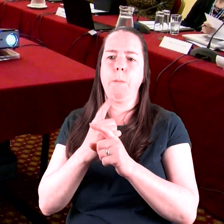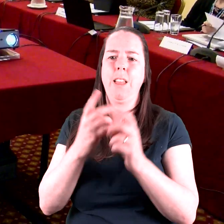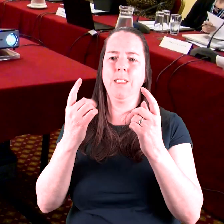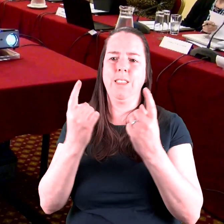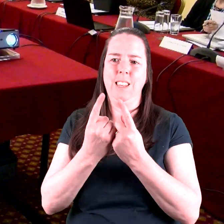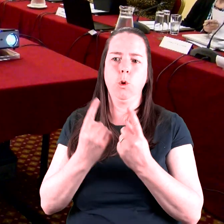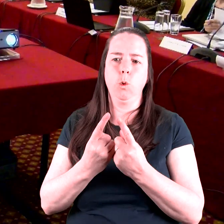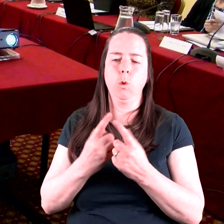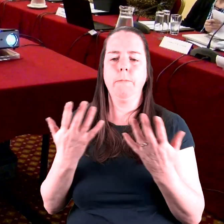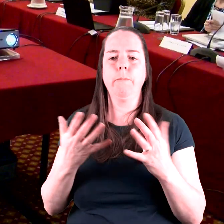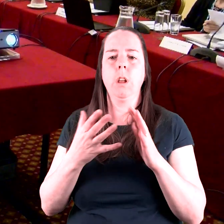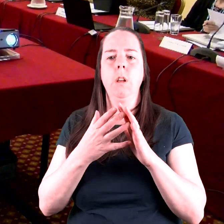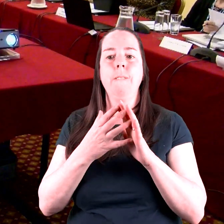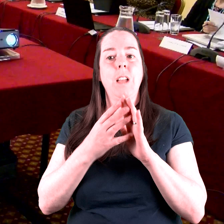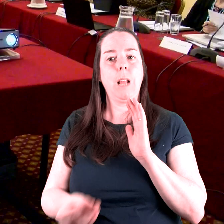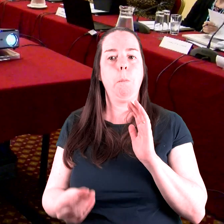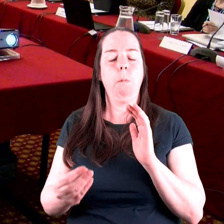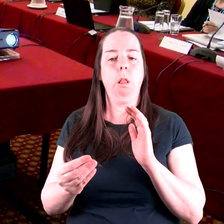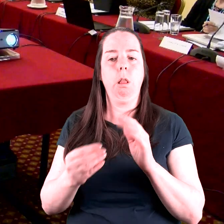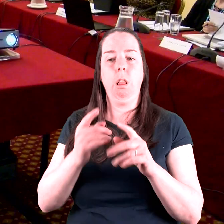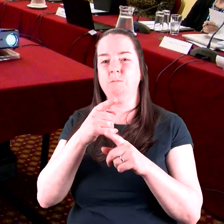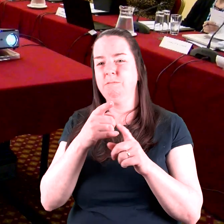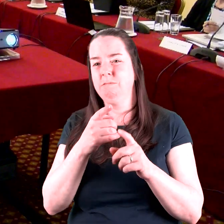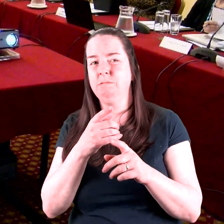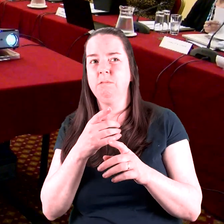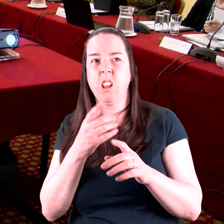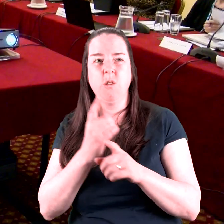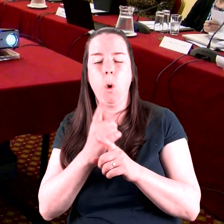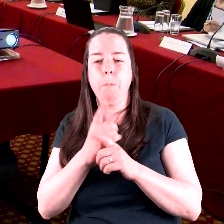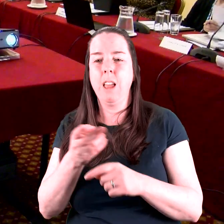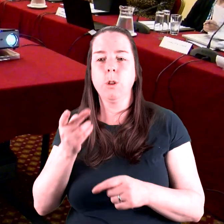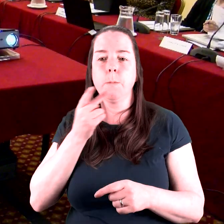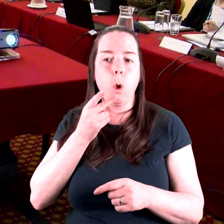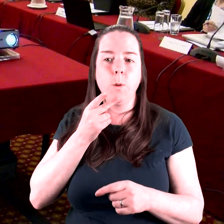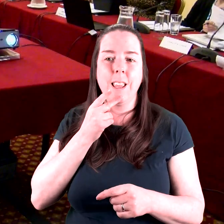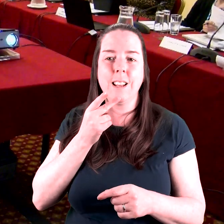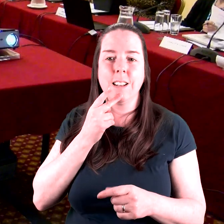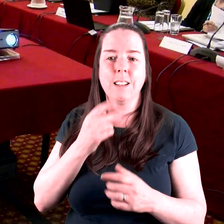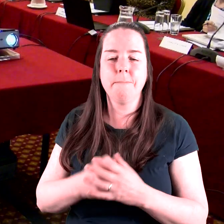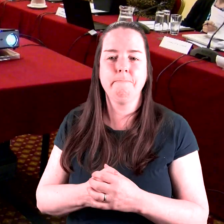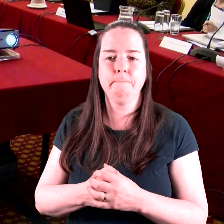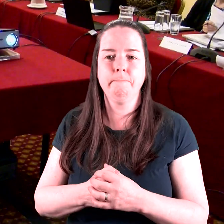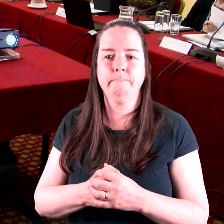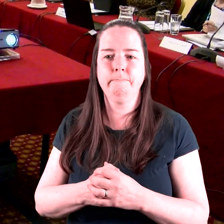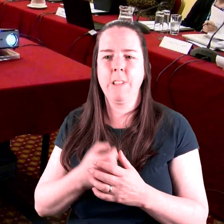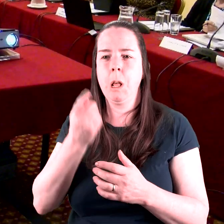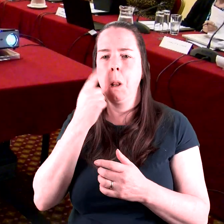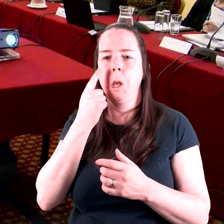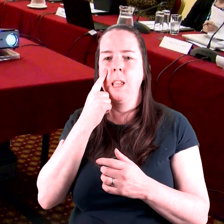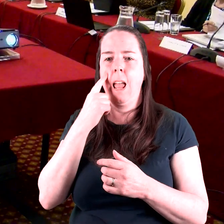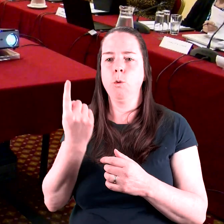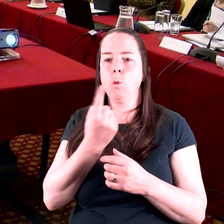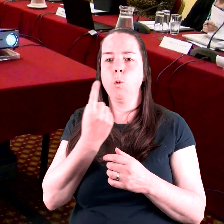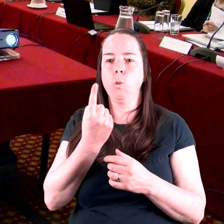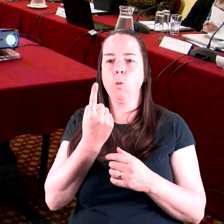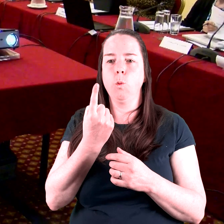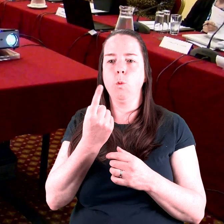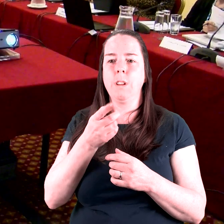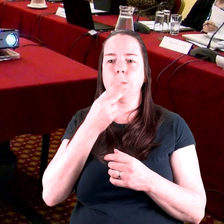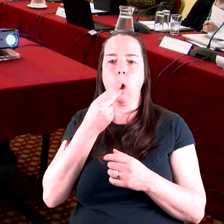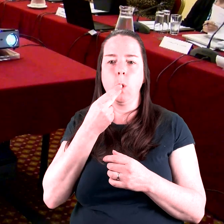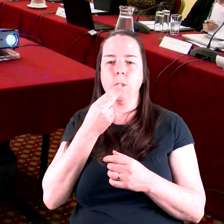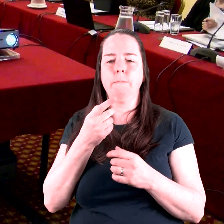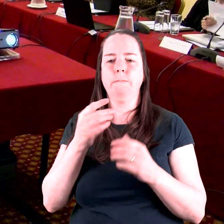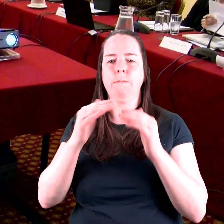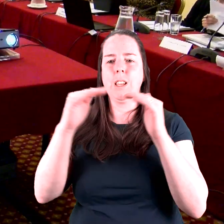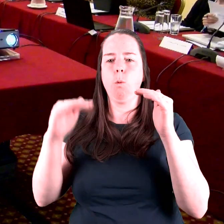talked about some of the issues. If you're talking about smoking, for example, look at the demographics of